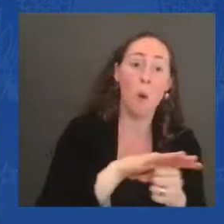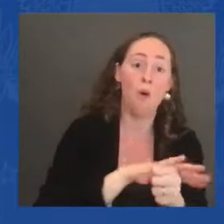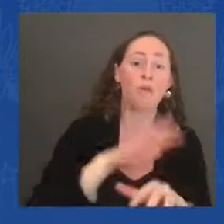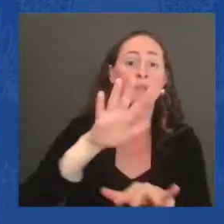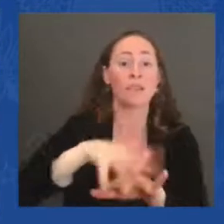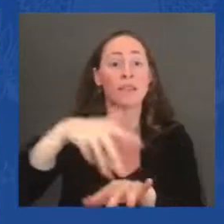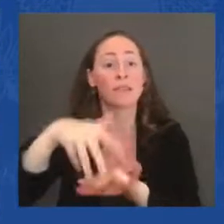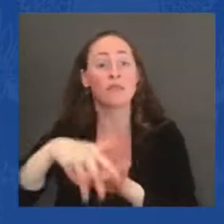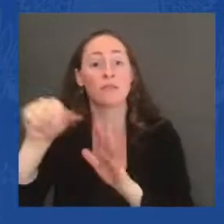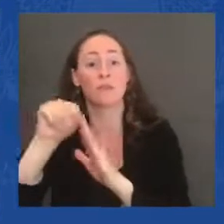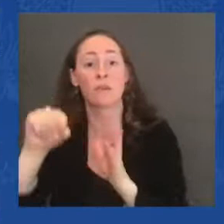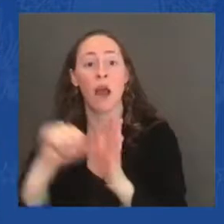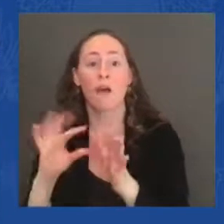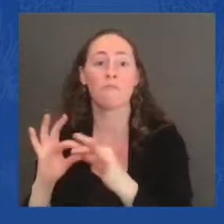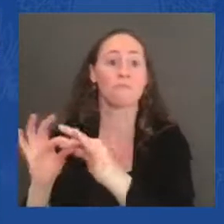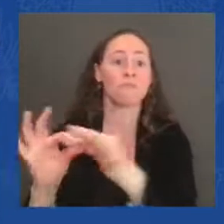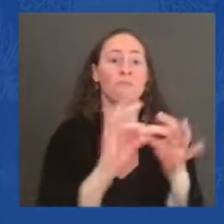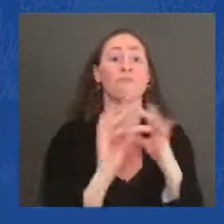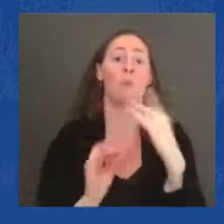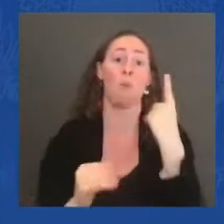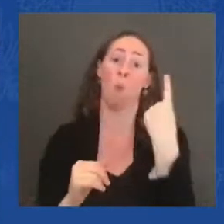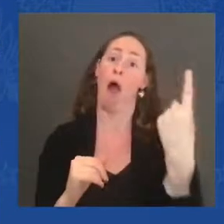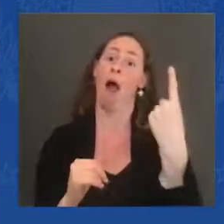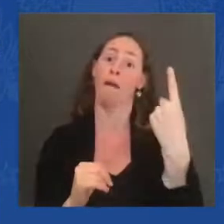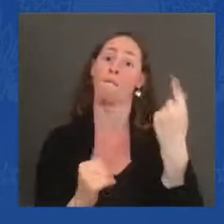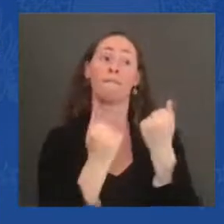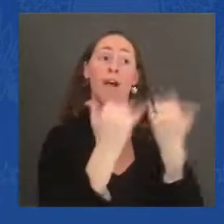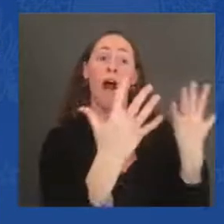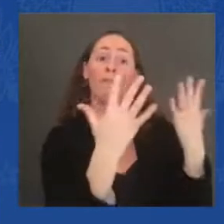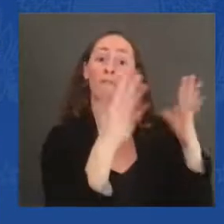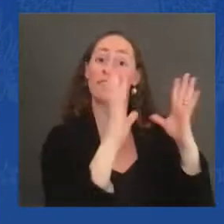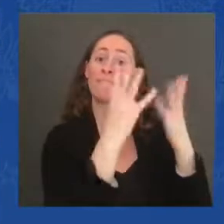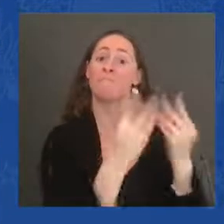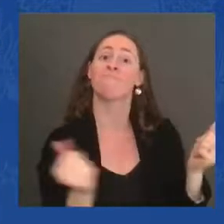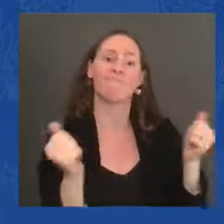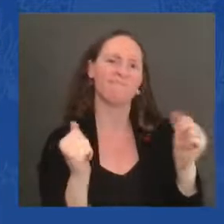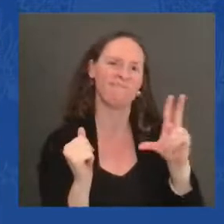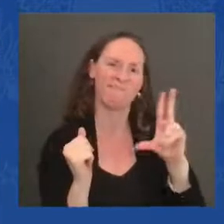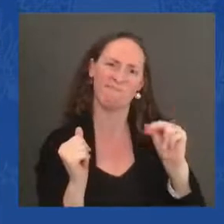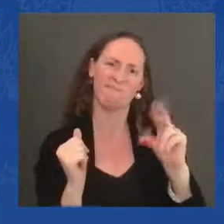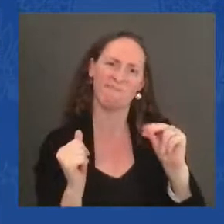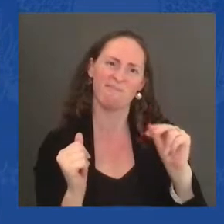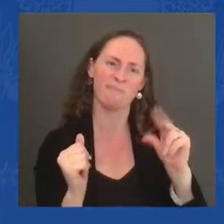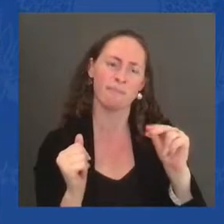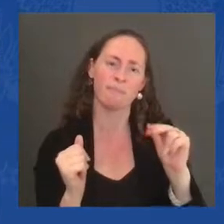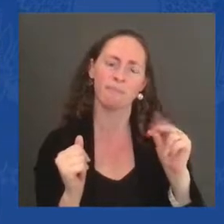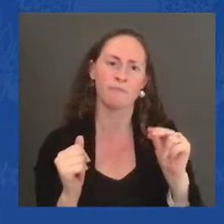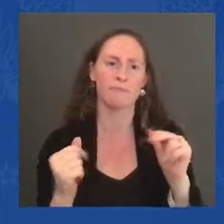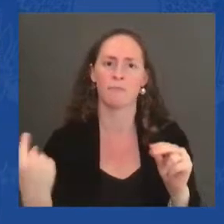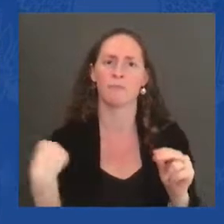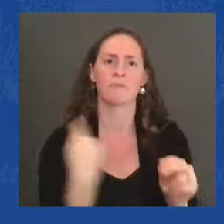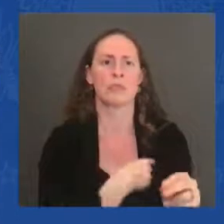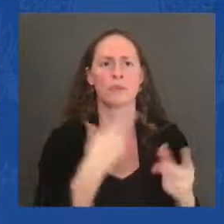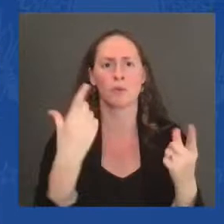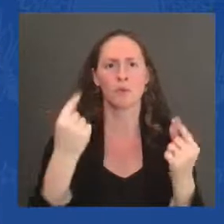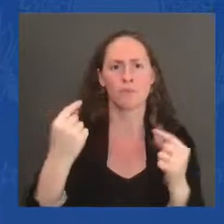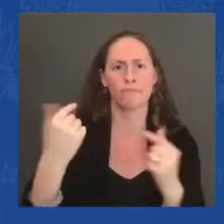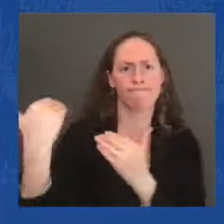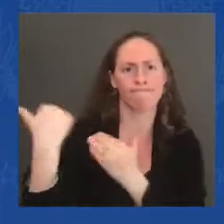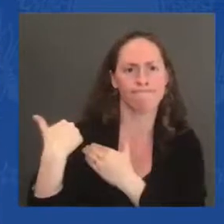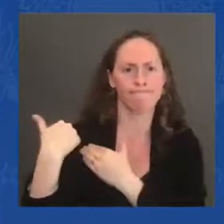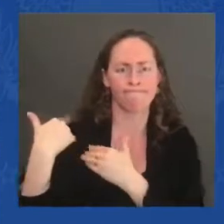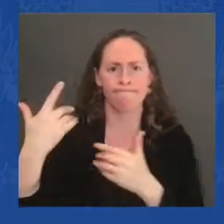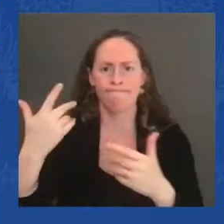through shared stewardship, we work together with our local governments, with our tribal partners, and we do all of the